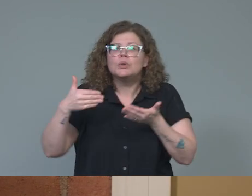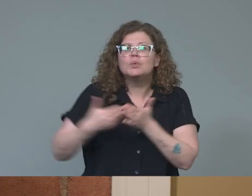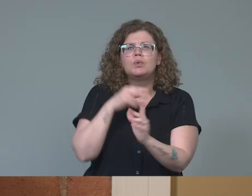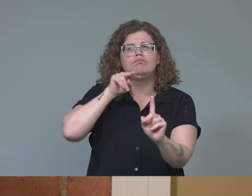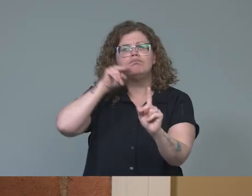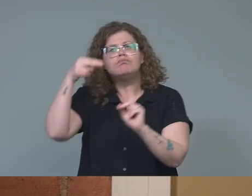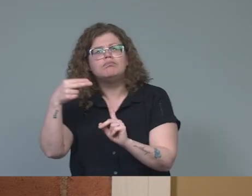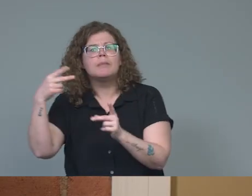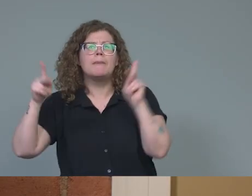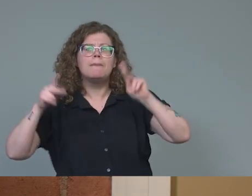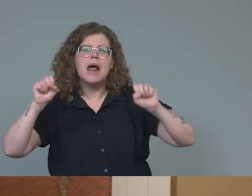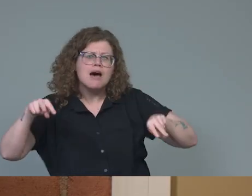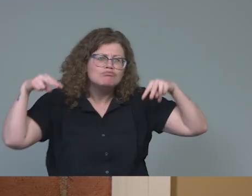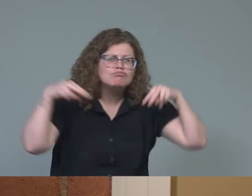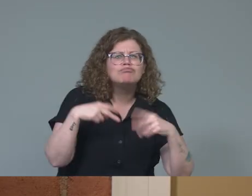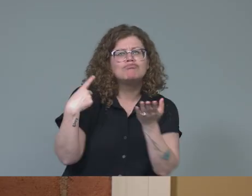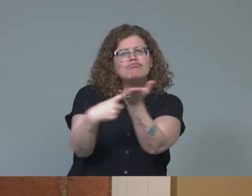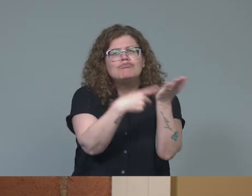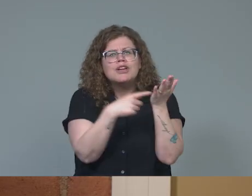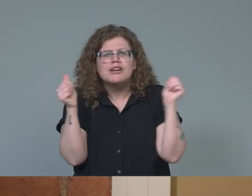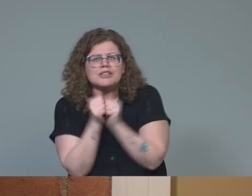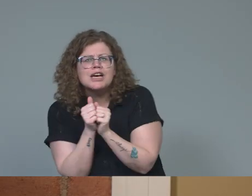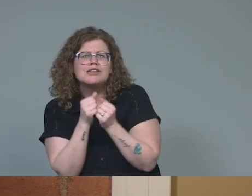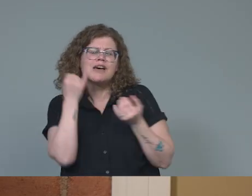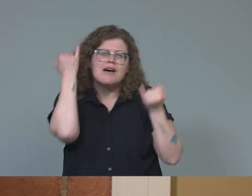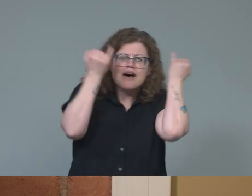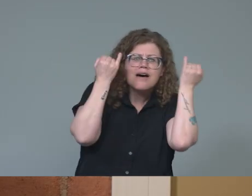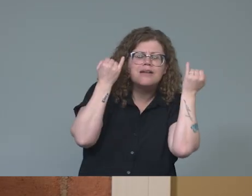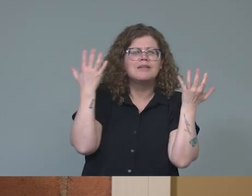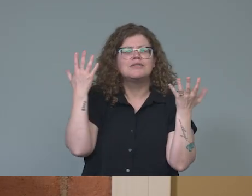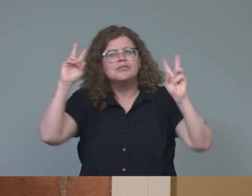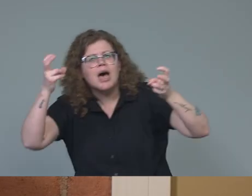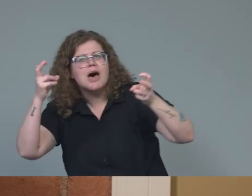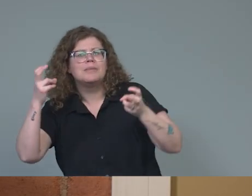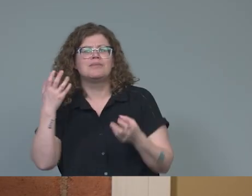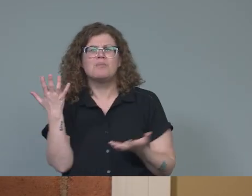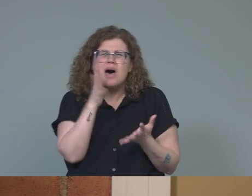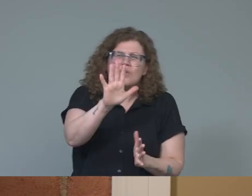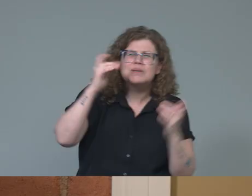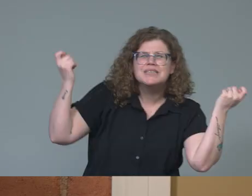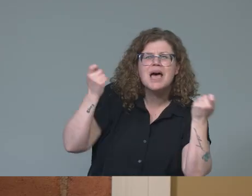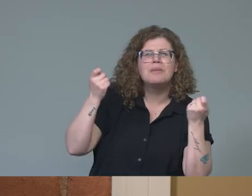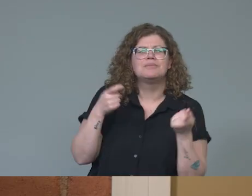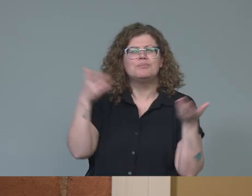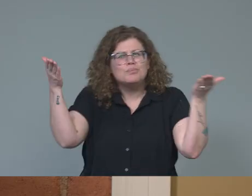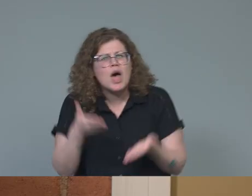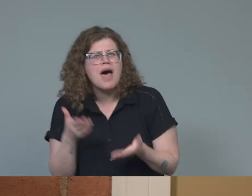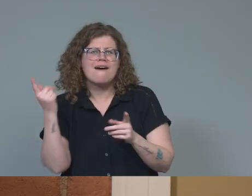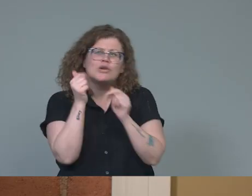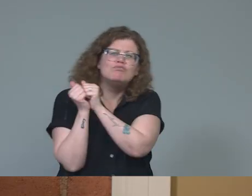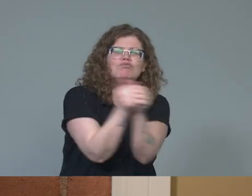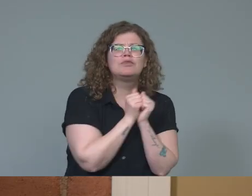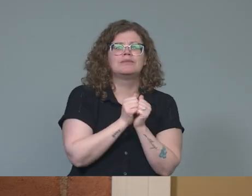time. Where do you go from here? Well, really, you're ready to begin planning your own project. You probably have ideas